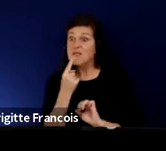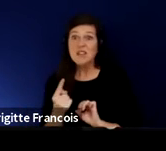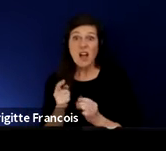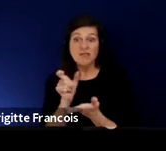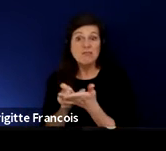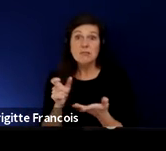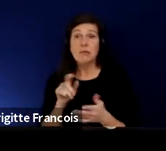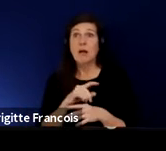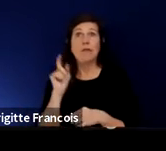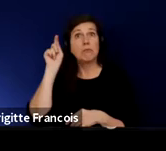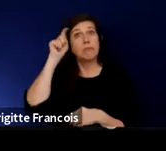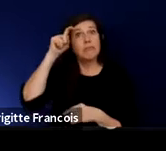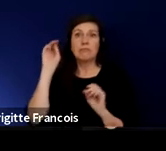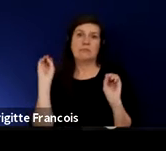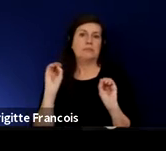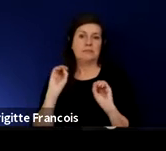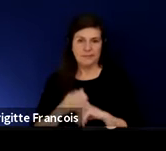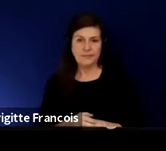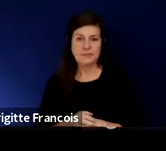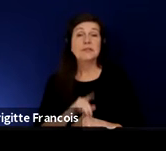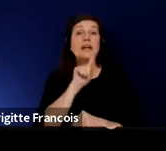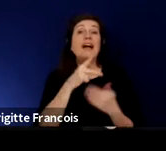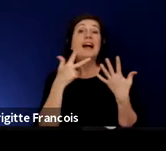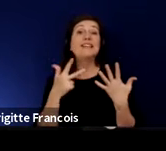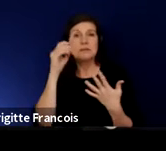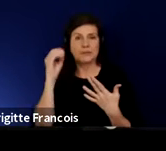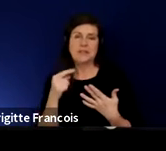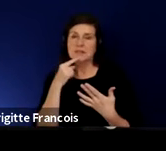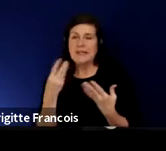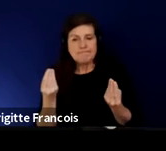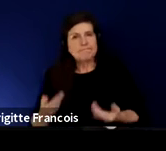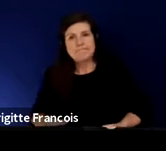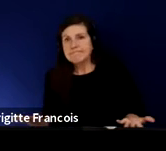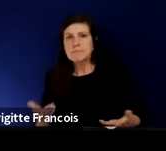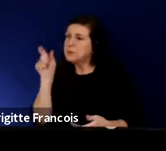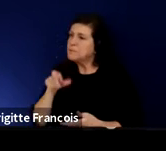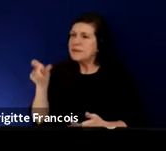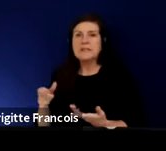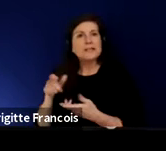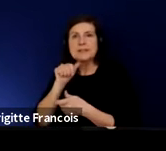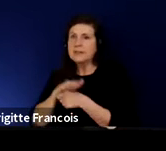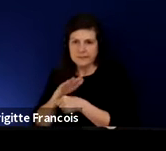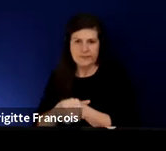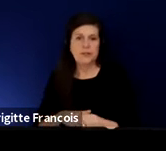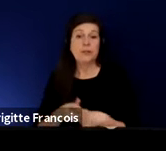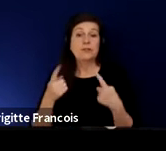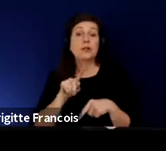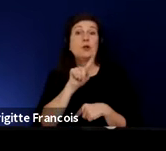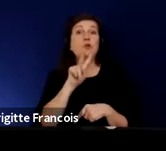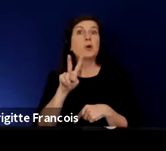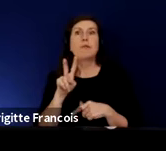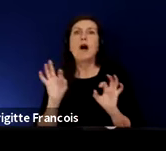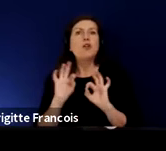of it. 18% claim resources. 12%, interestingly enough, say we don't have the competence, which